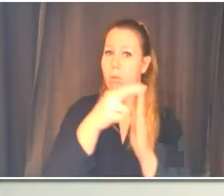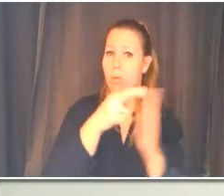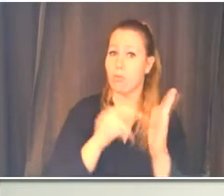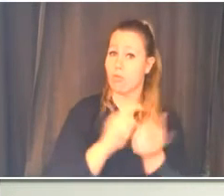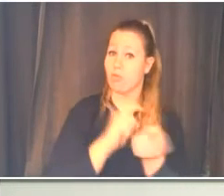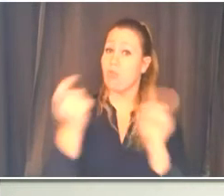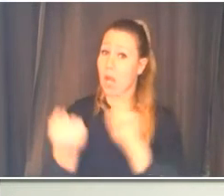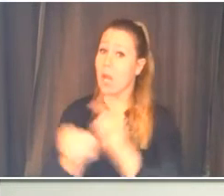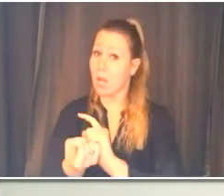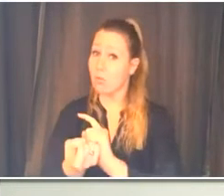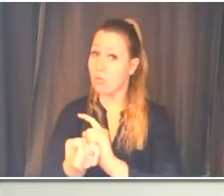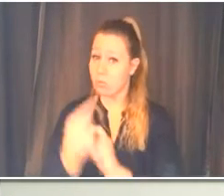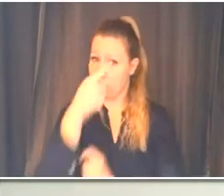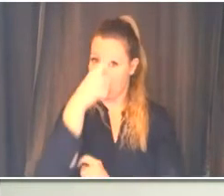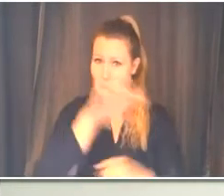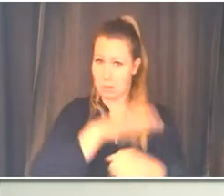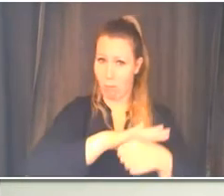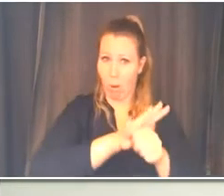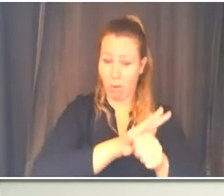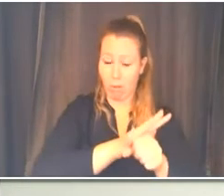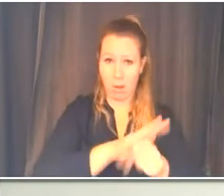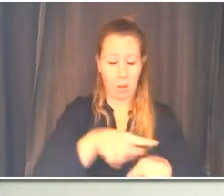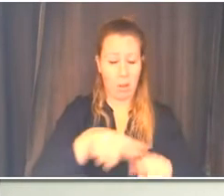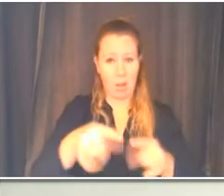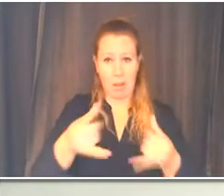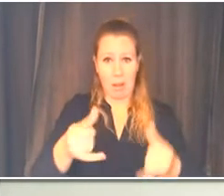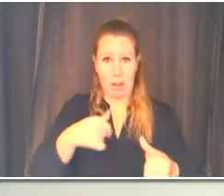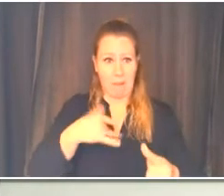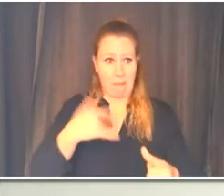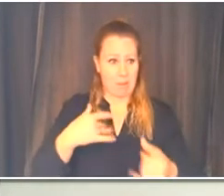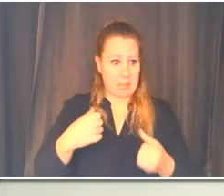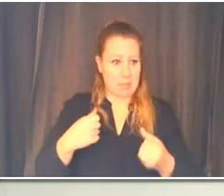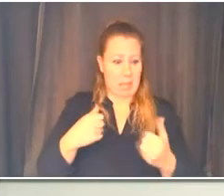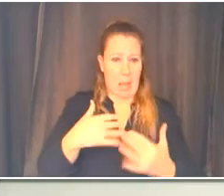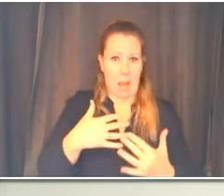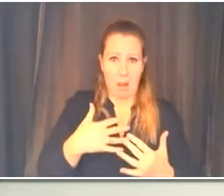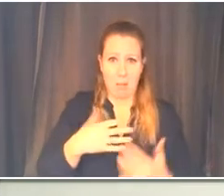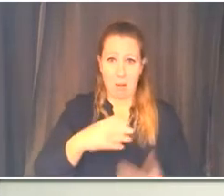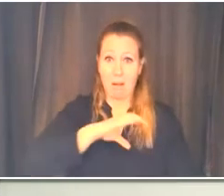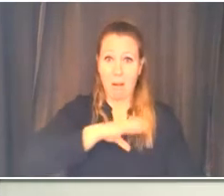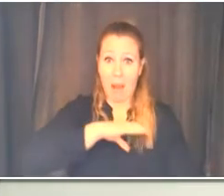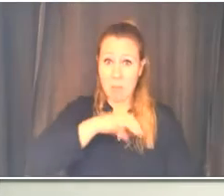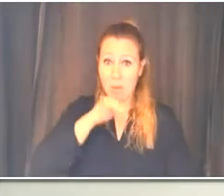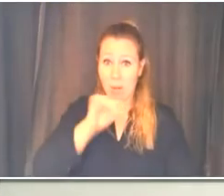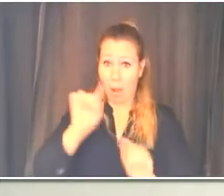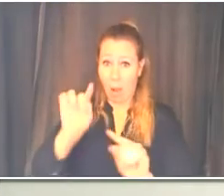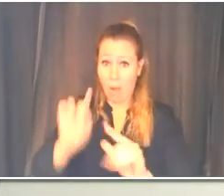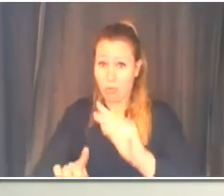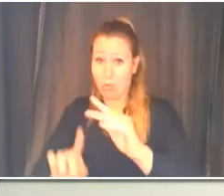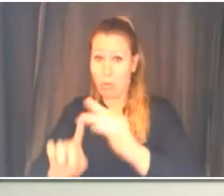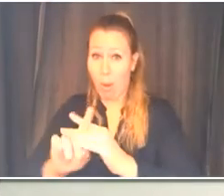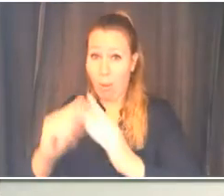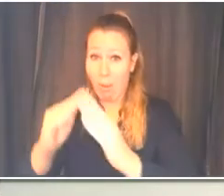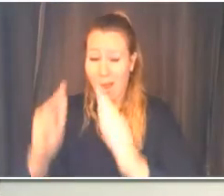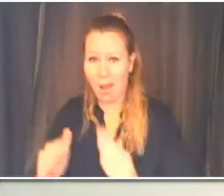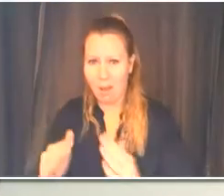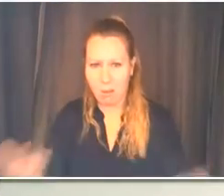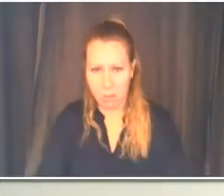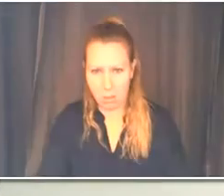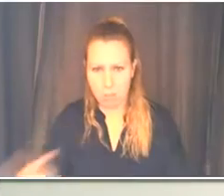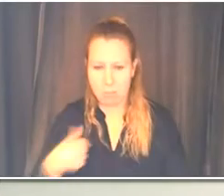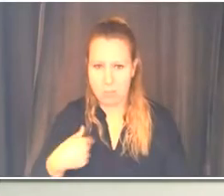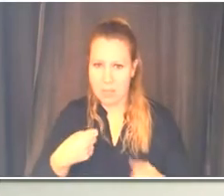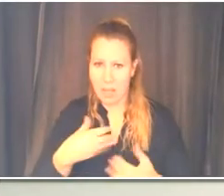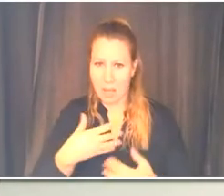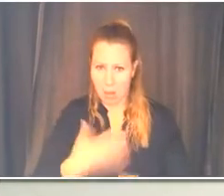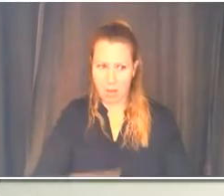child welfare Specialists to do home visits they have a protocol on how to do it they have PPE they may not walk inside